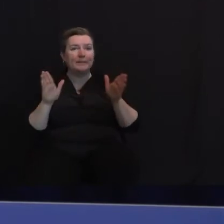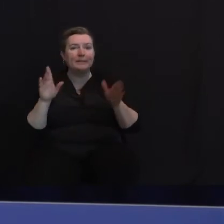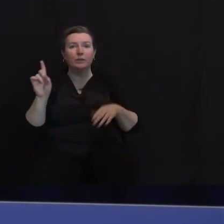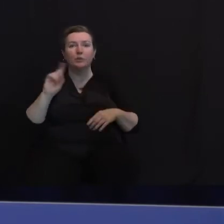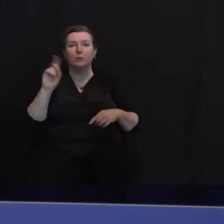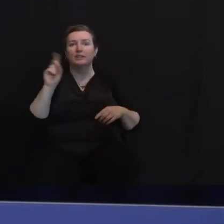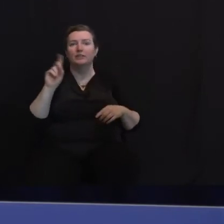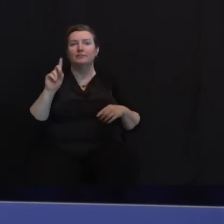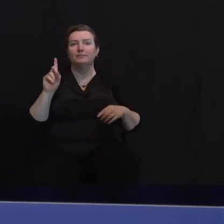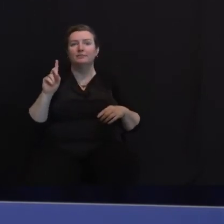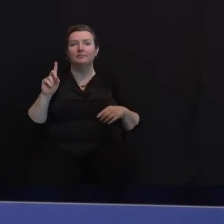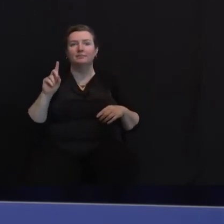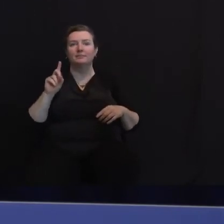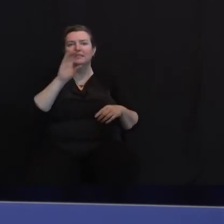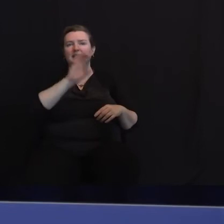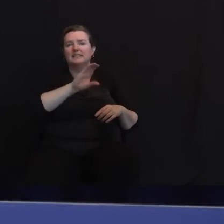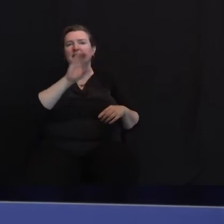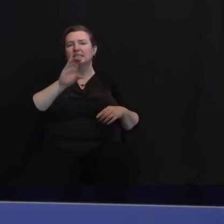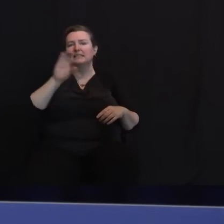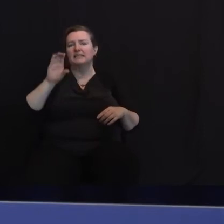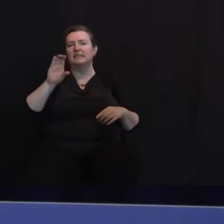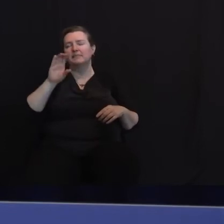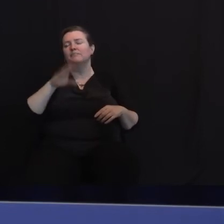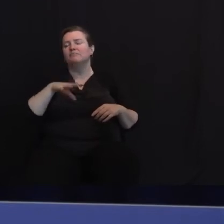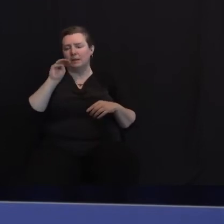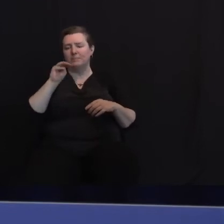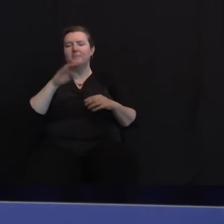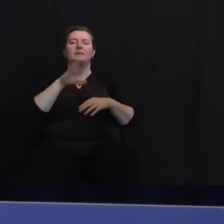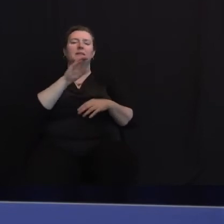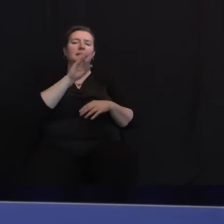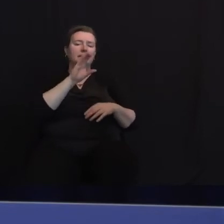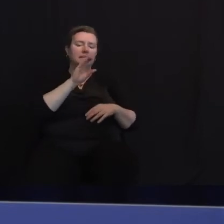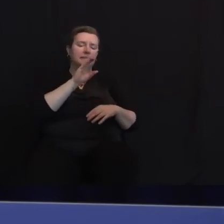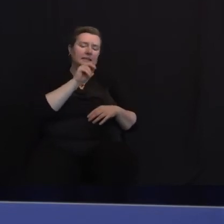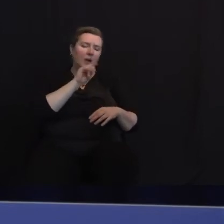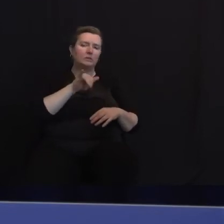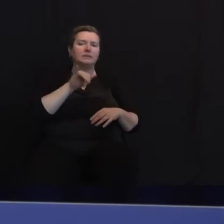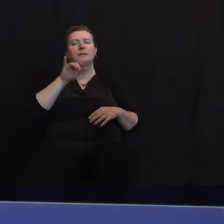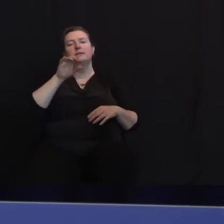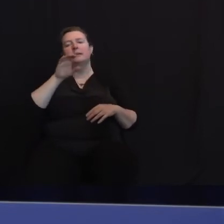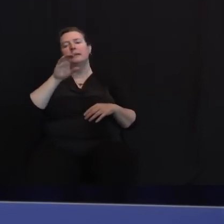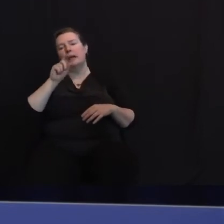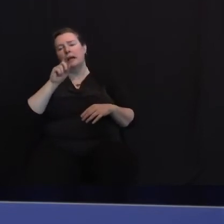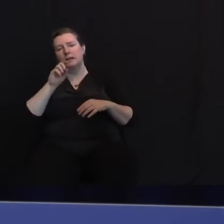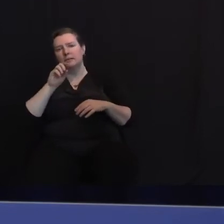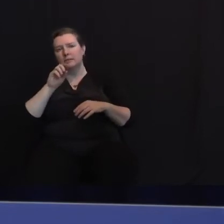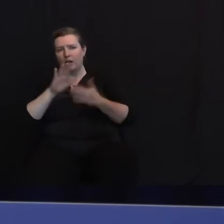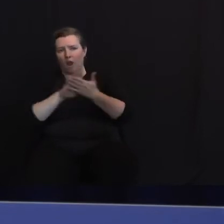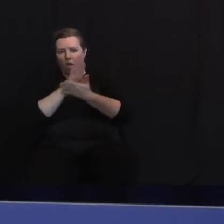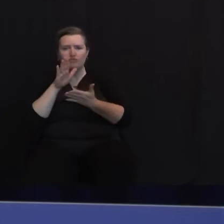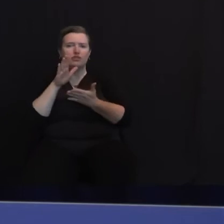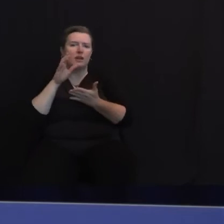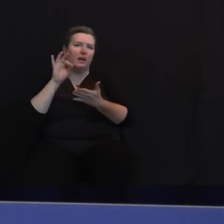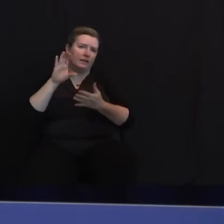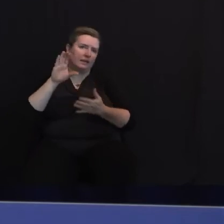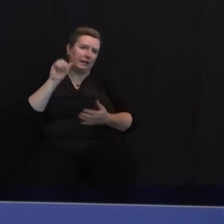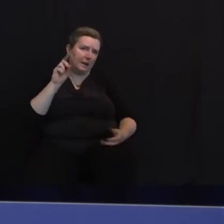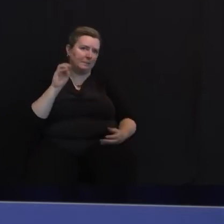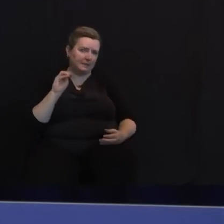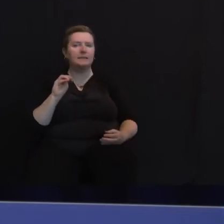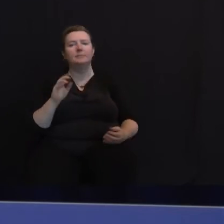County College. People will start receiving notifications from the registration system in phases when they are eligible to